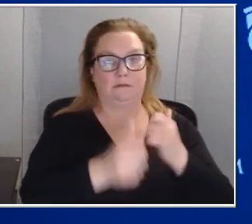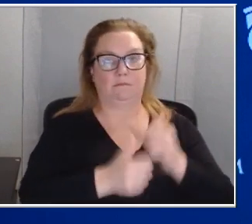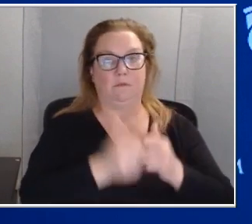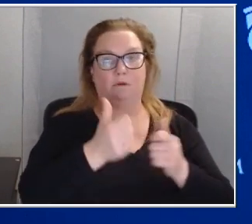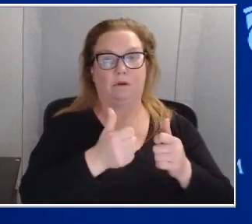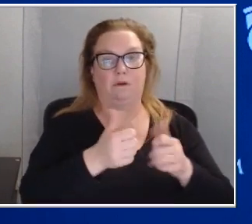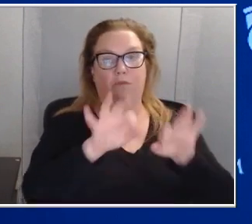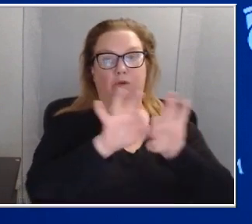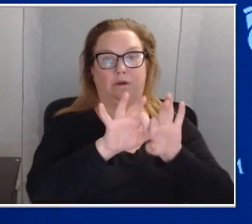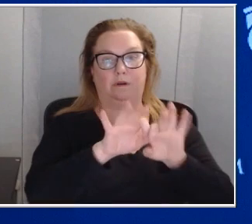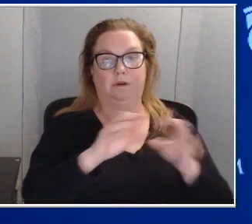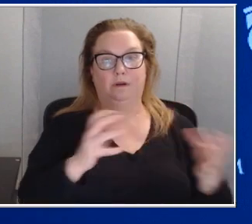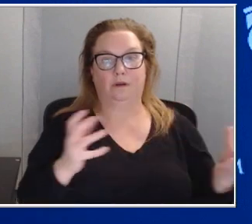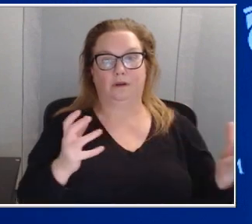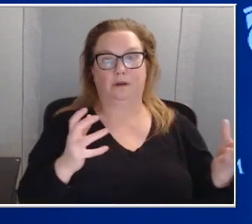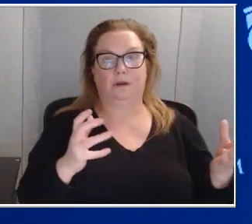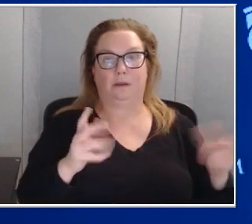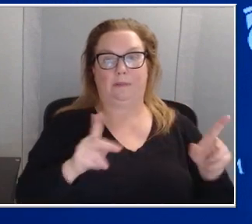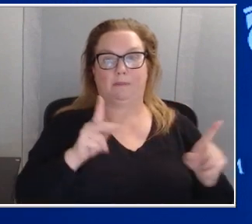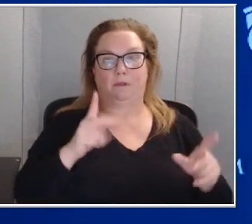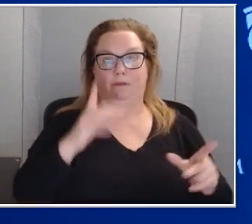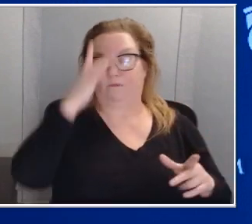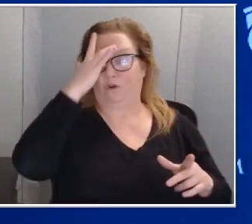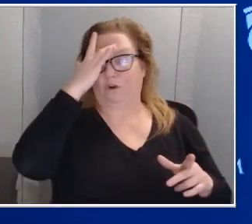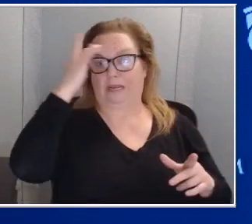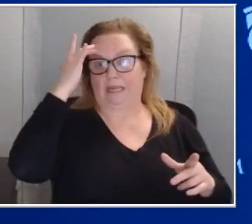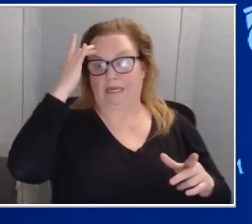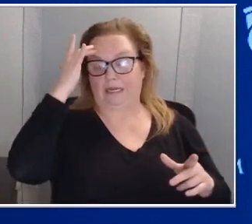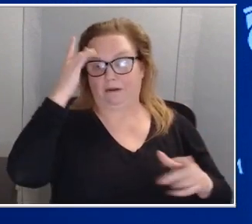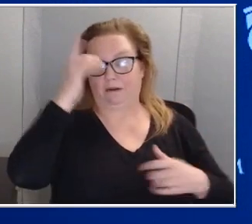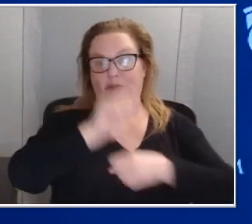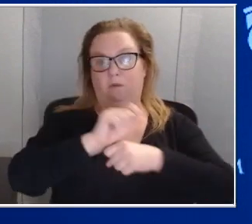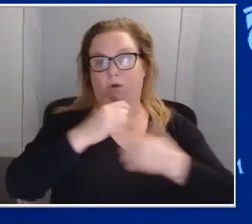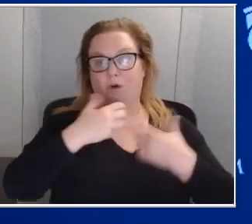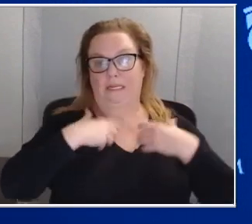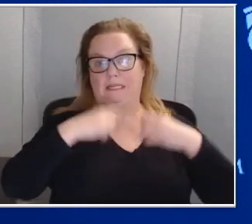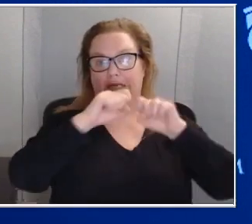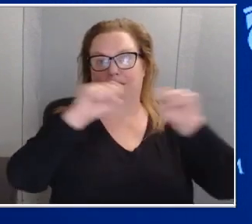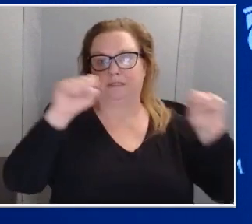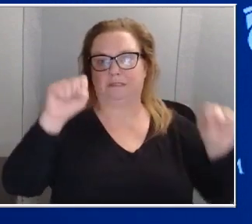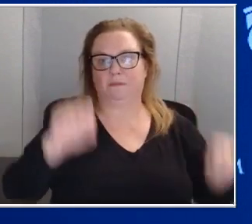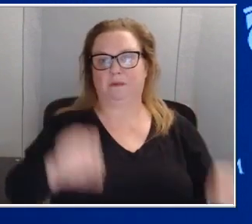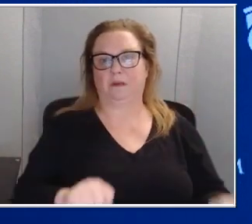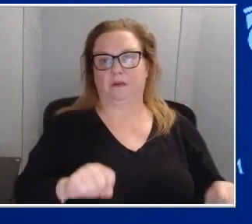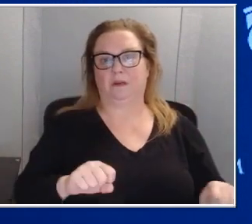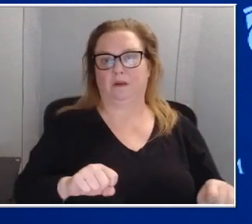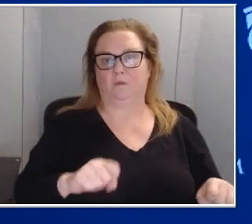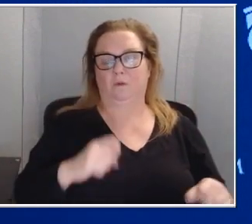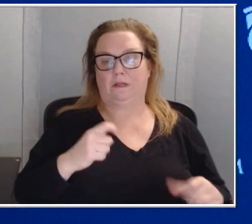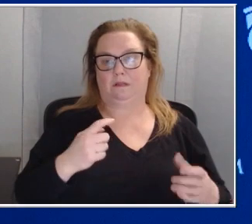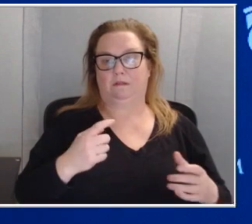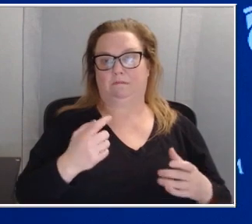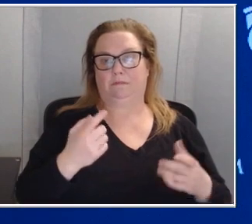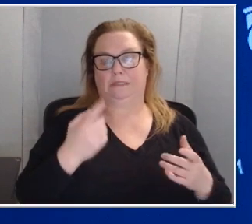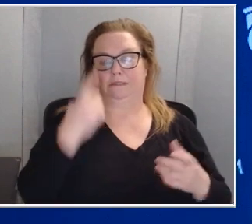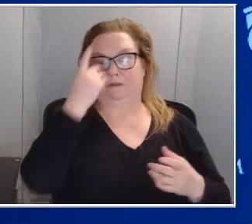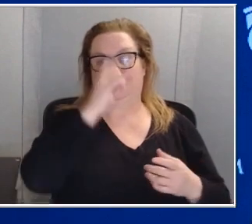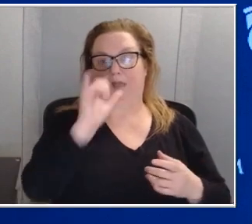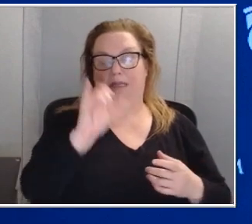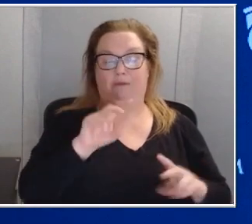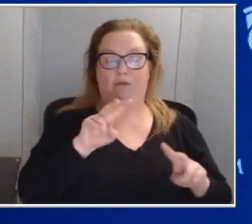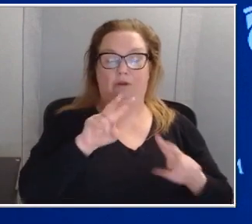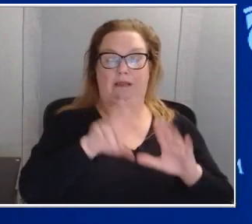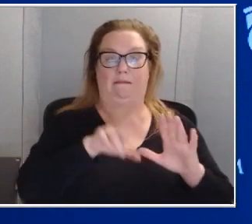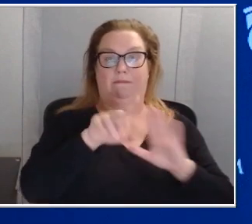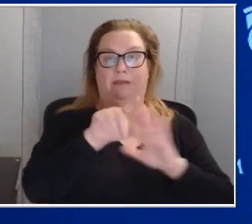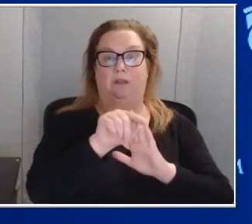really forget what it was like, or if they didn't work in the health system, what things were like. And if you go back and look at videos, how